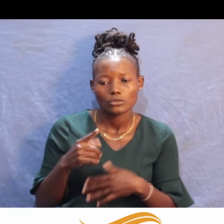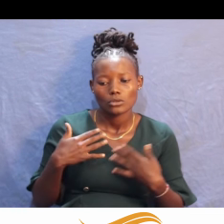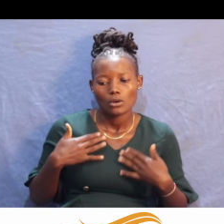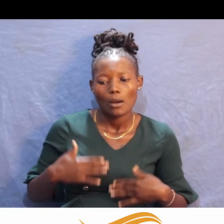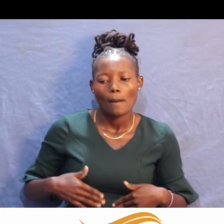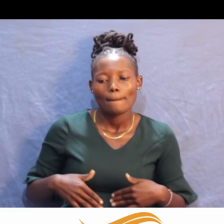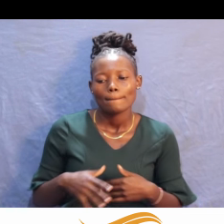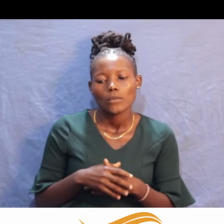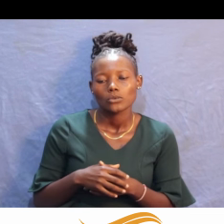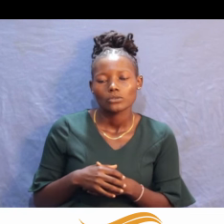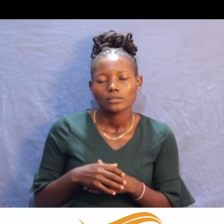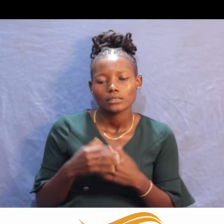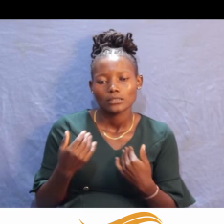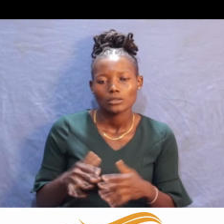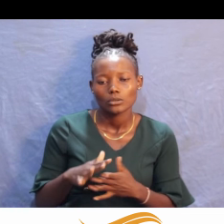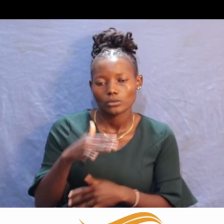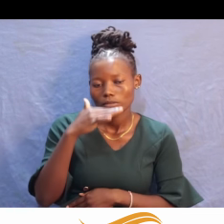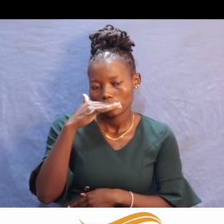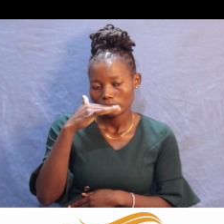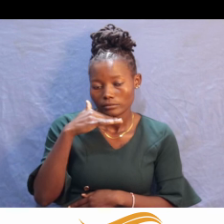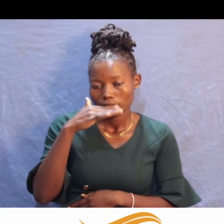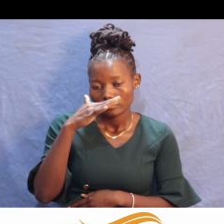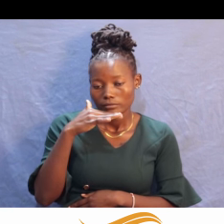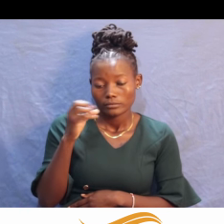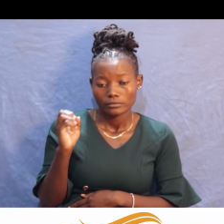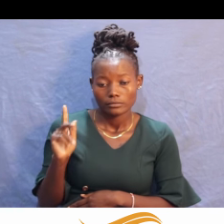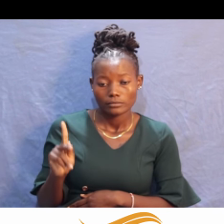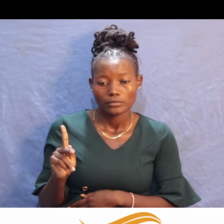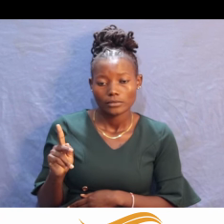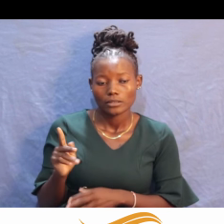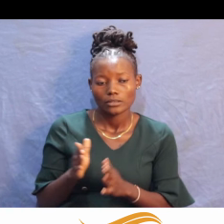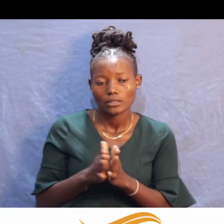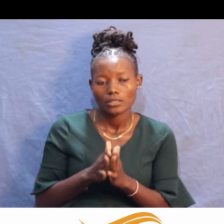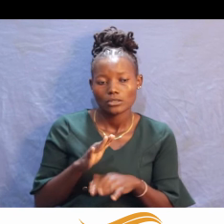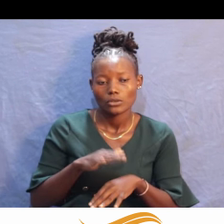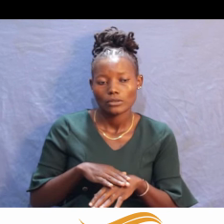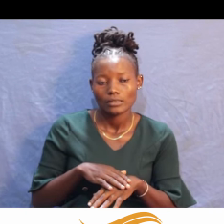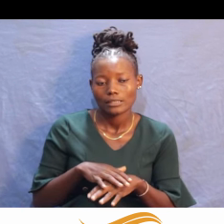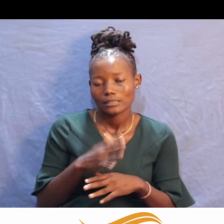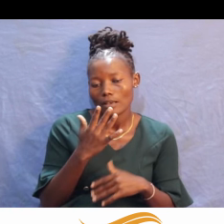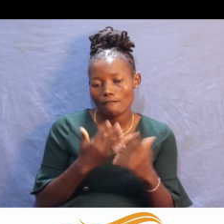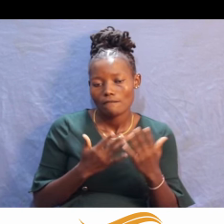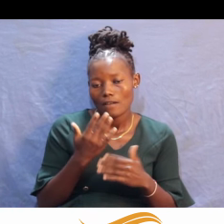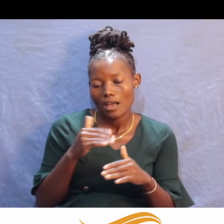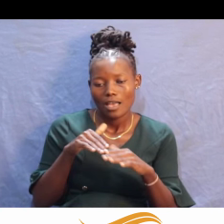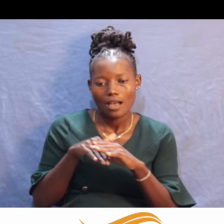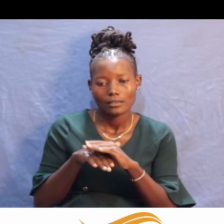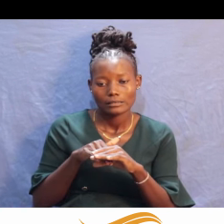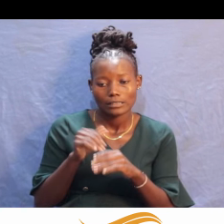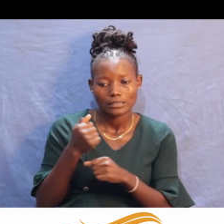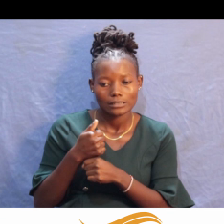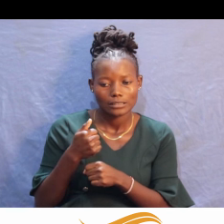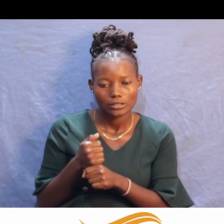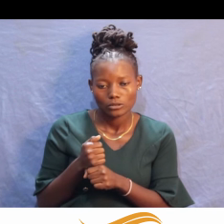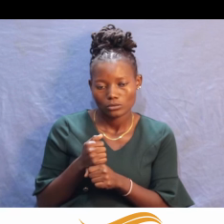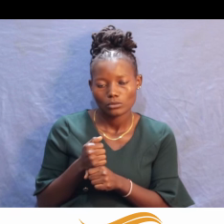burning oxygen. Okay. And on this axis, on the flat axis, is the work.